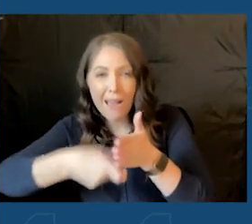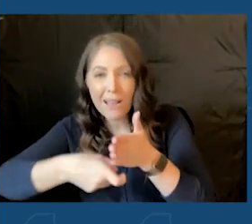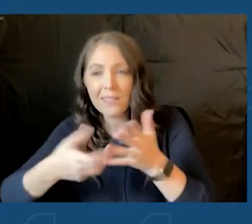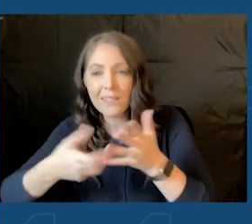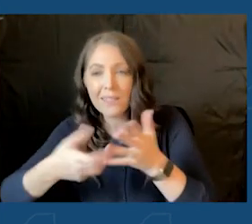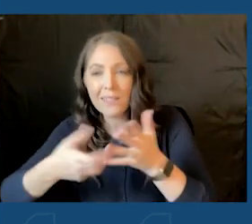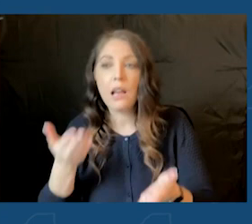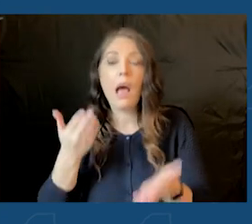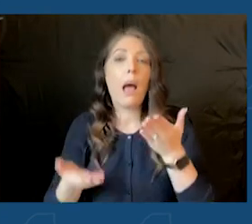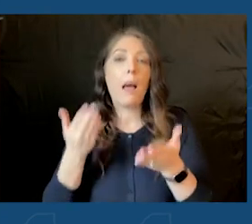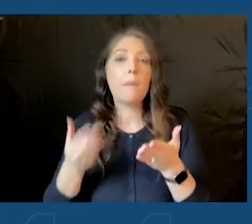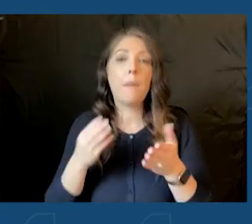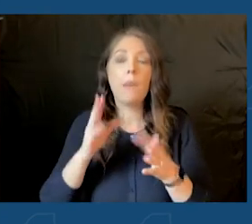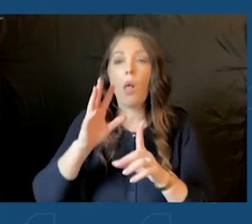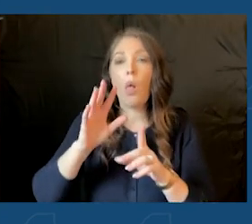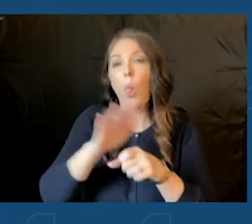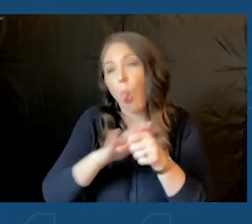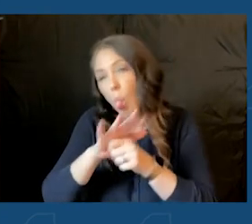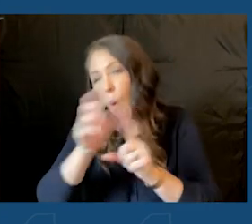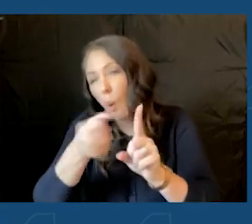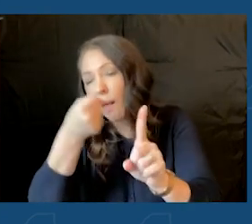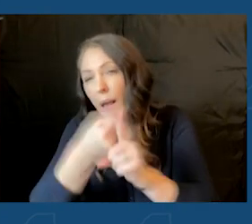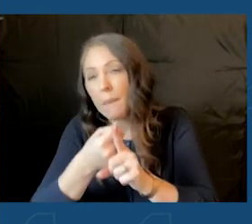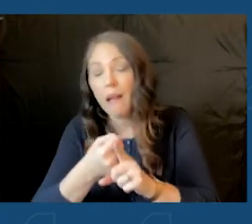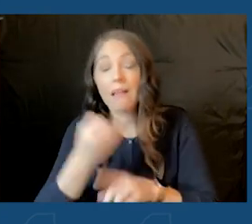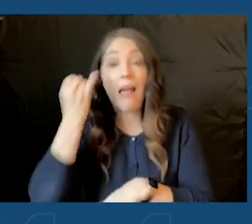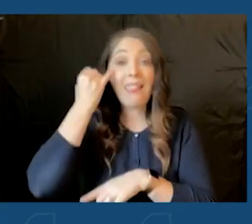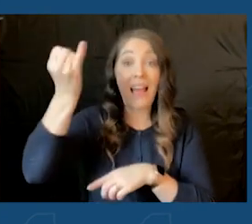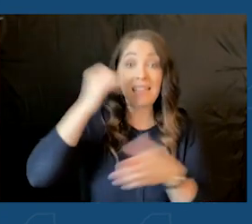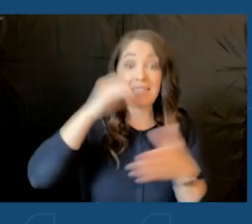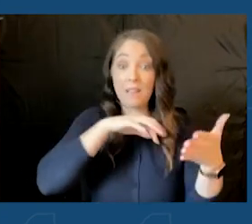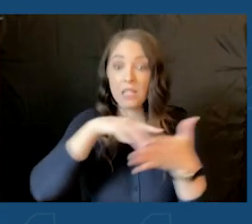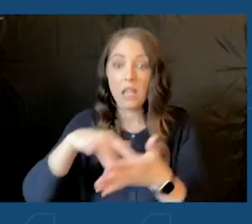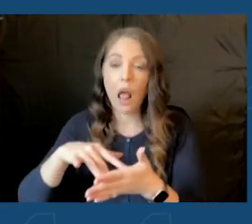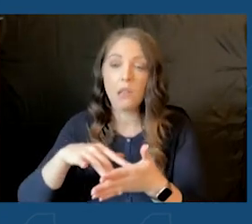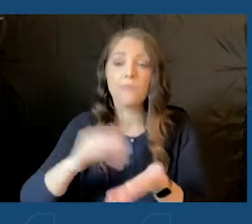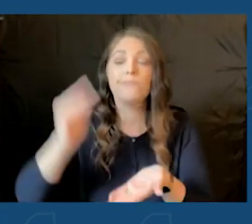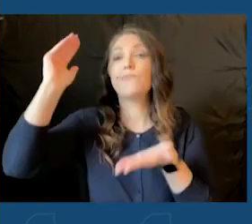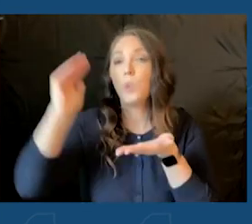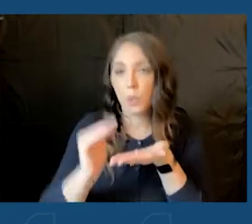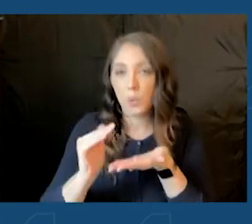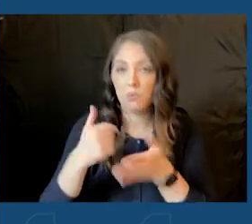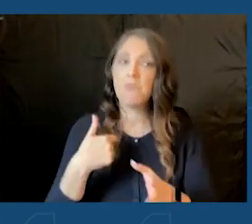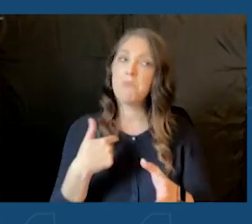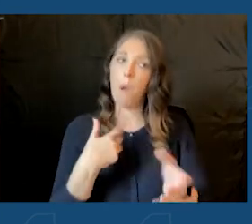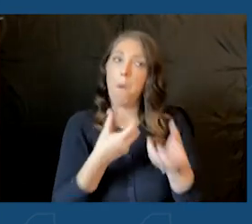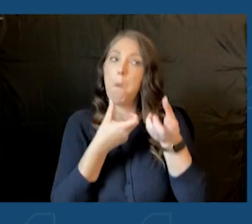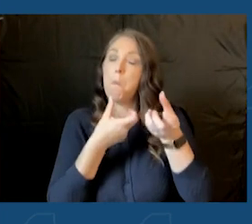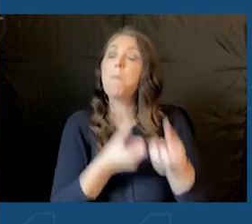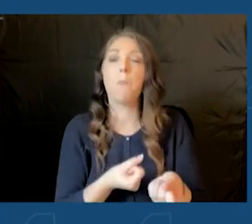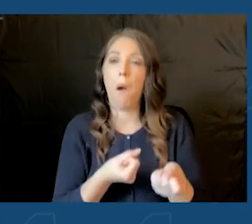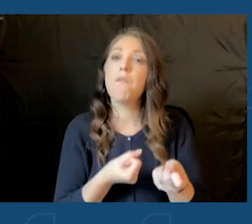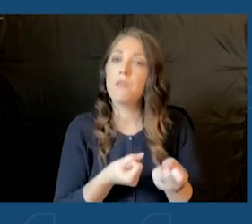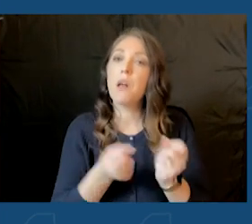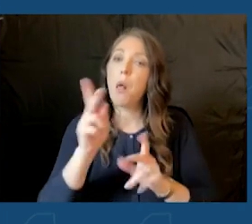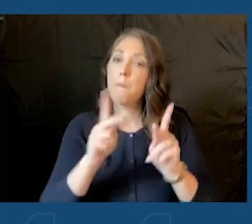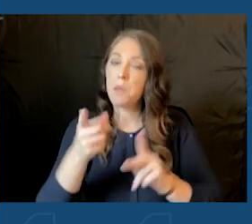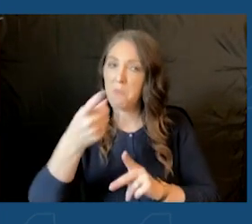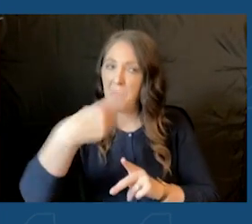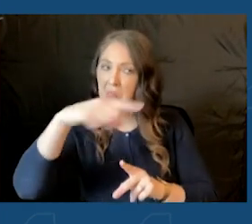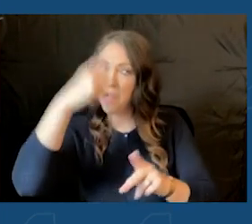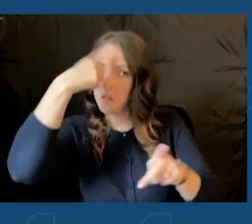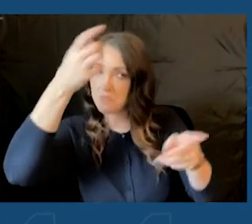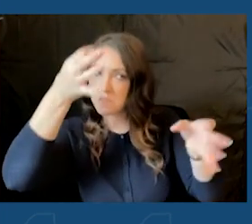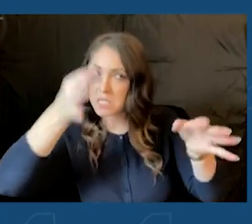localized impacts. The idea of the study is to mitigate those, and I'm confident that the people who make the decision about how